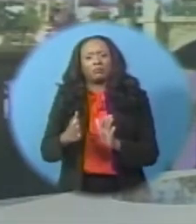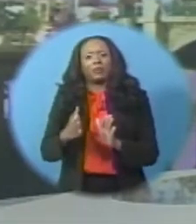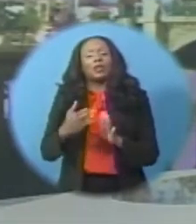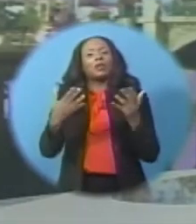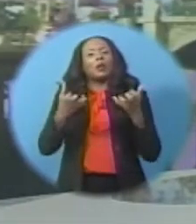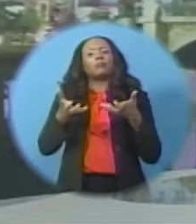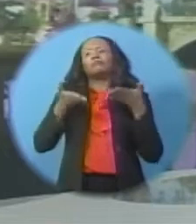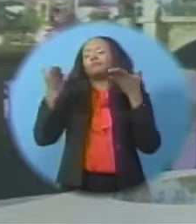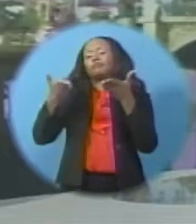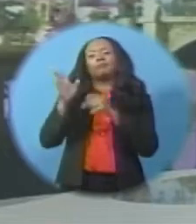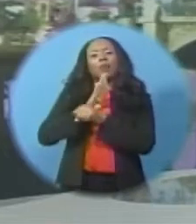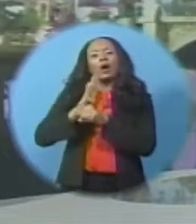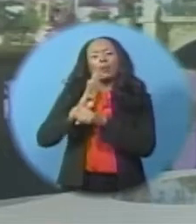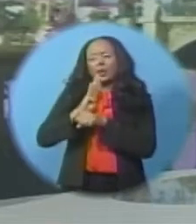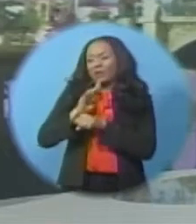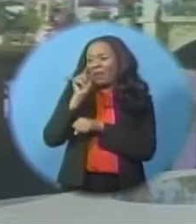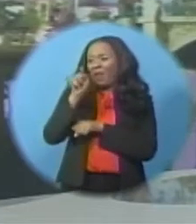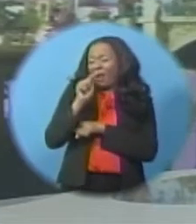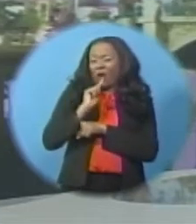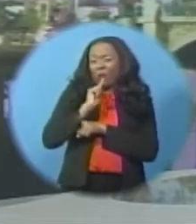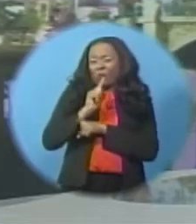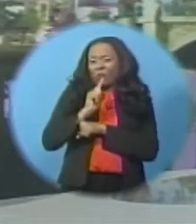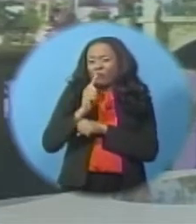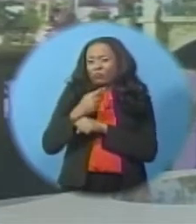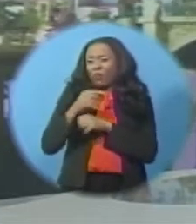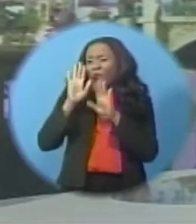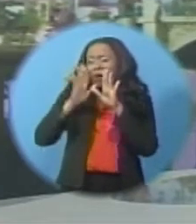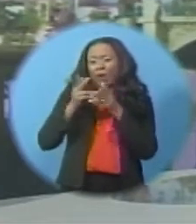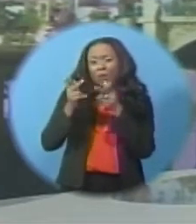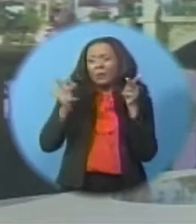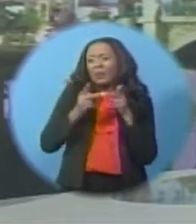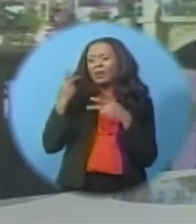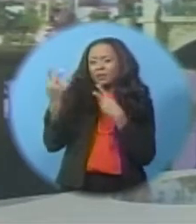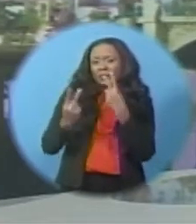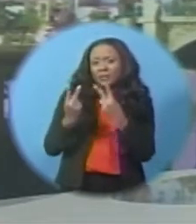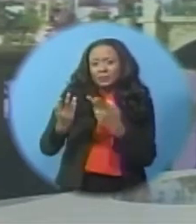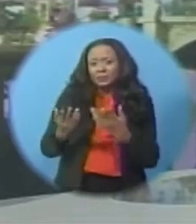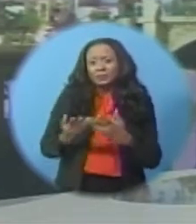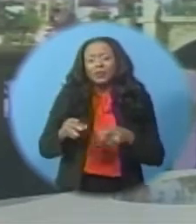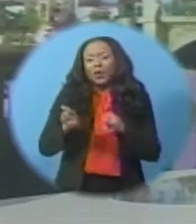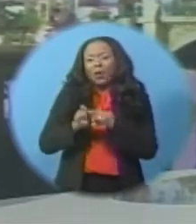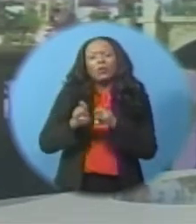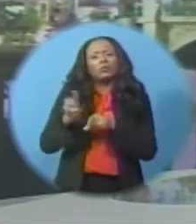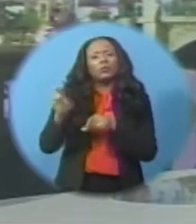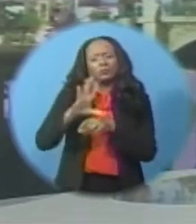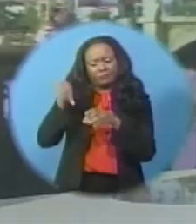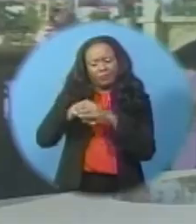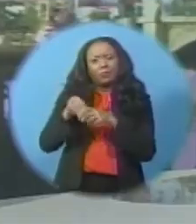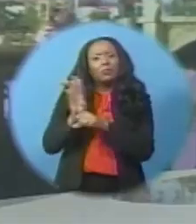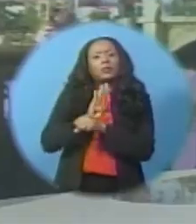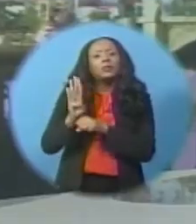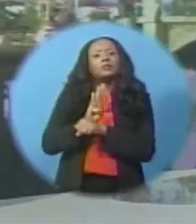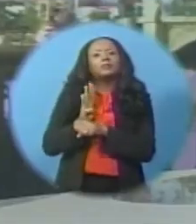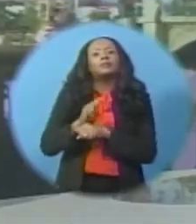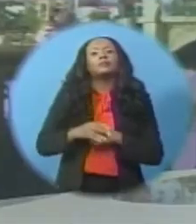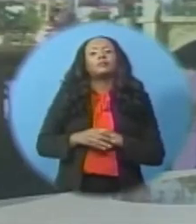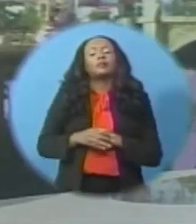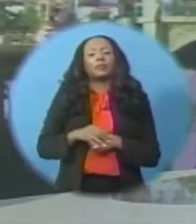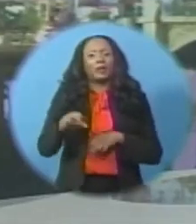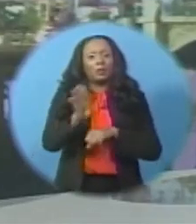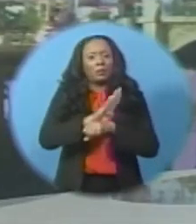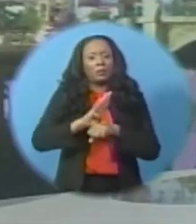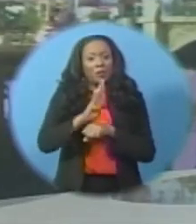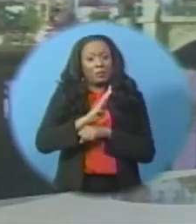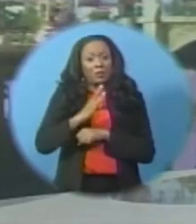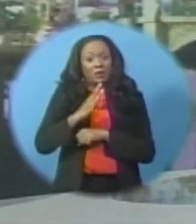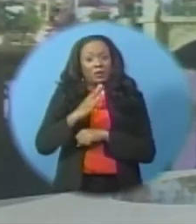as a tourist destination of choice, while a business forum will also be staged. Barbados's Consul General in Miami will